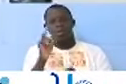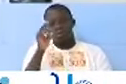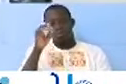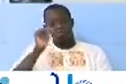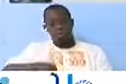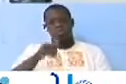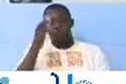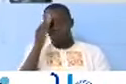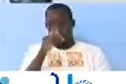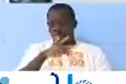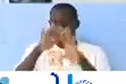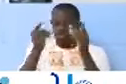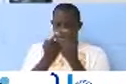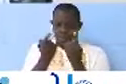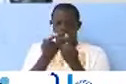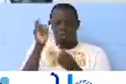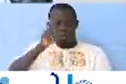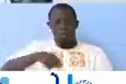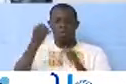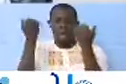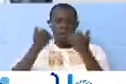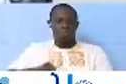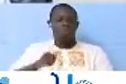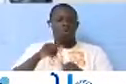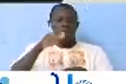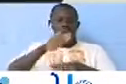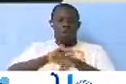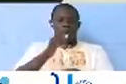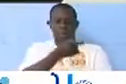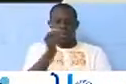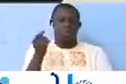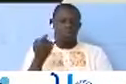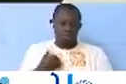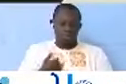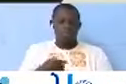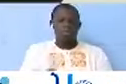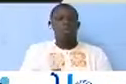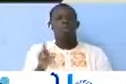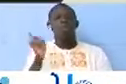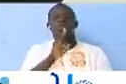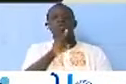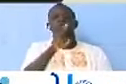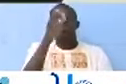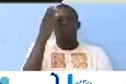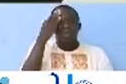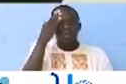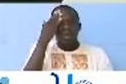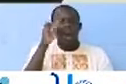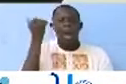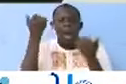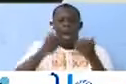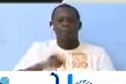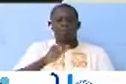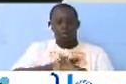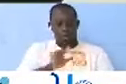you would know that something must have happened to these people. What do you know happened to them at the NIA after they were brought there?